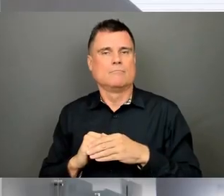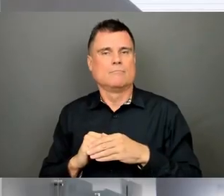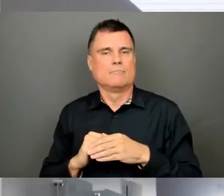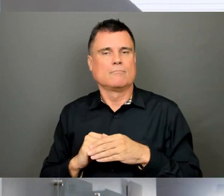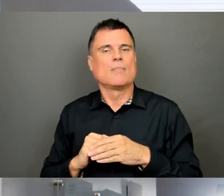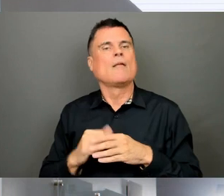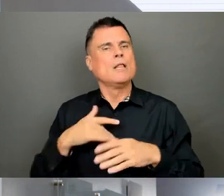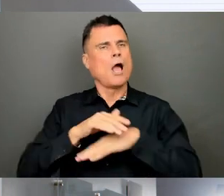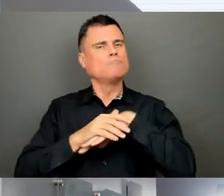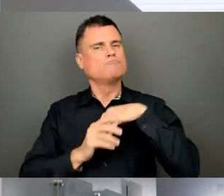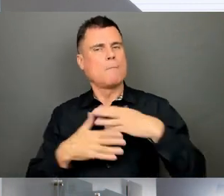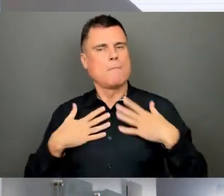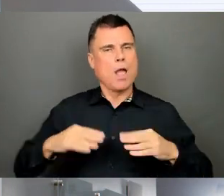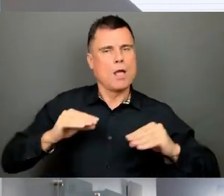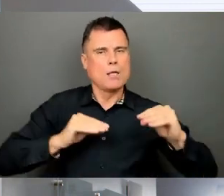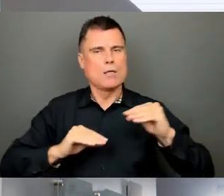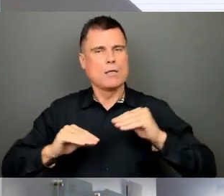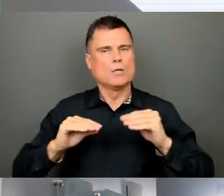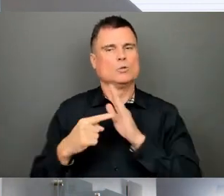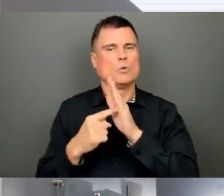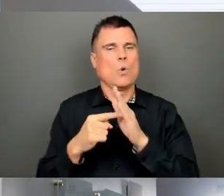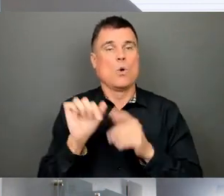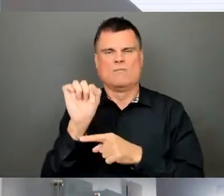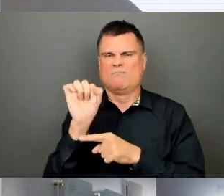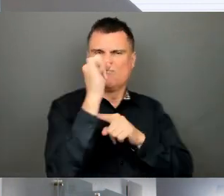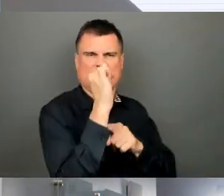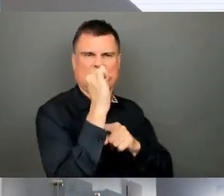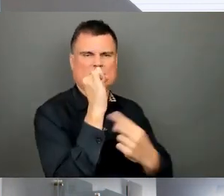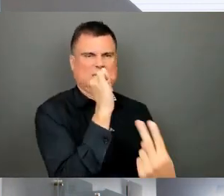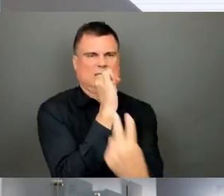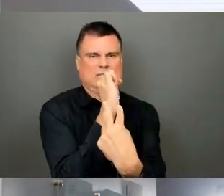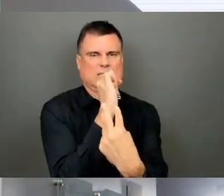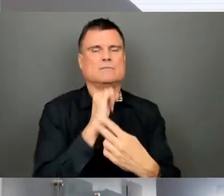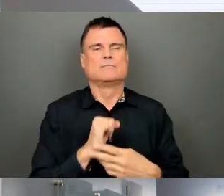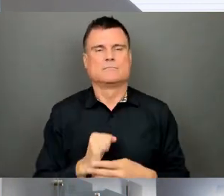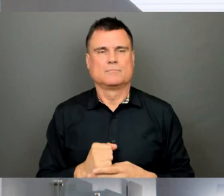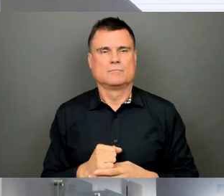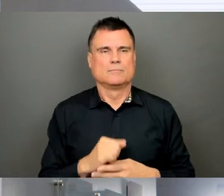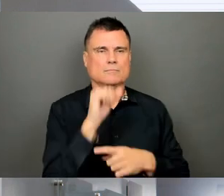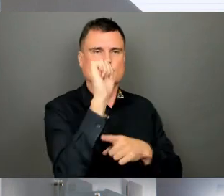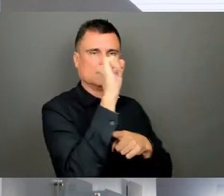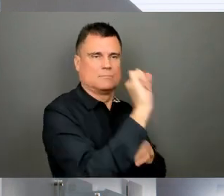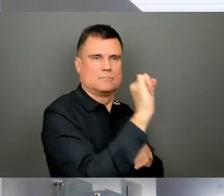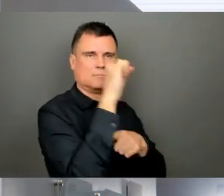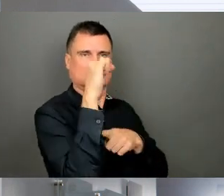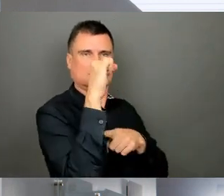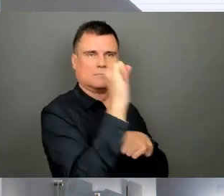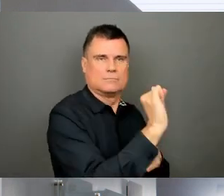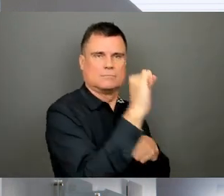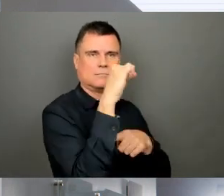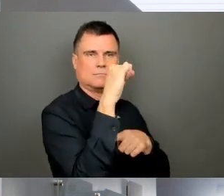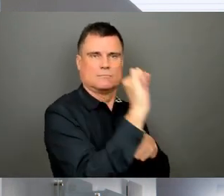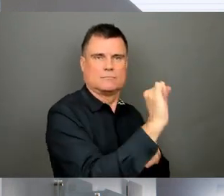with it. 8, turning to the side for a side profile view. 5, 6, 7,